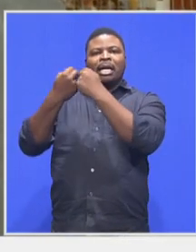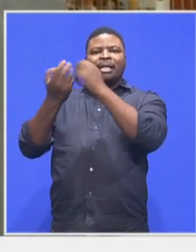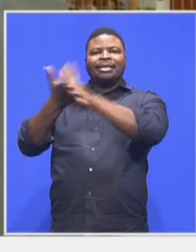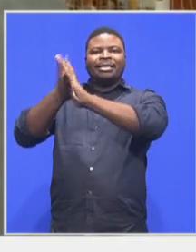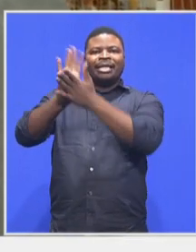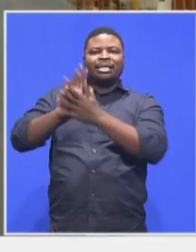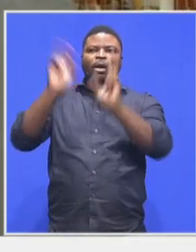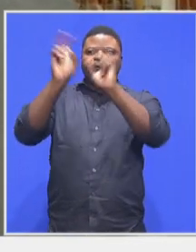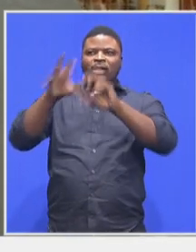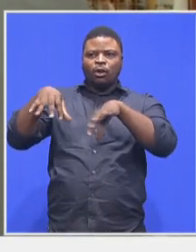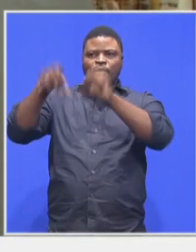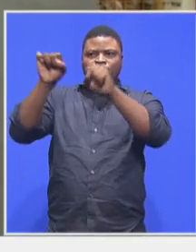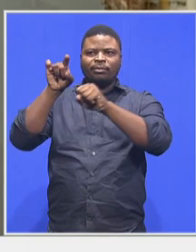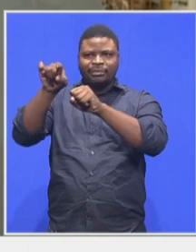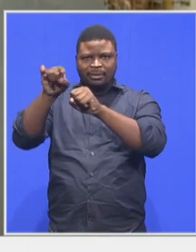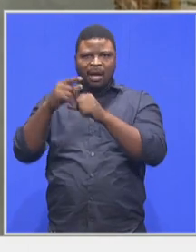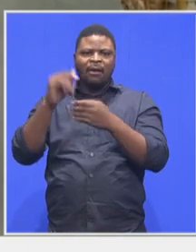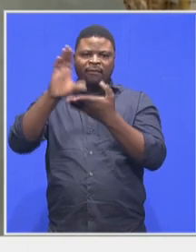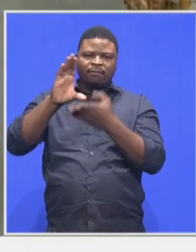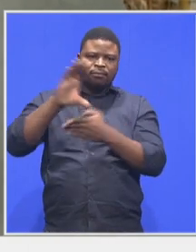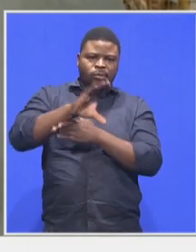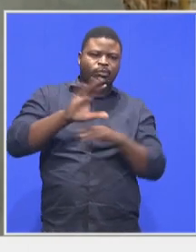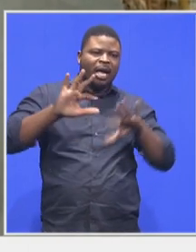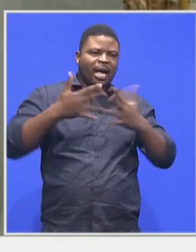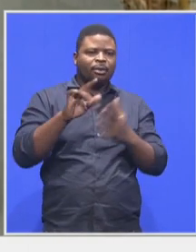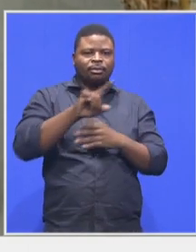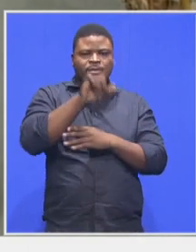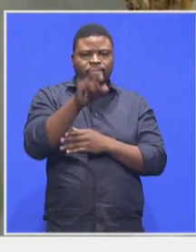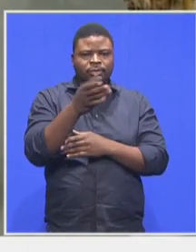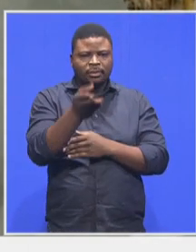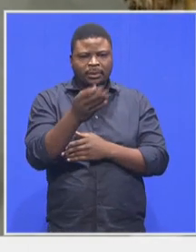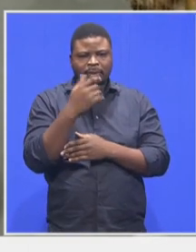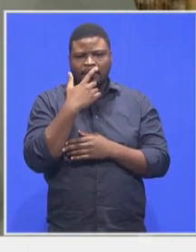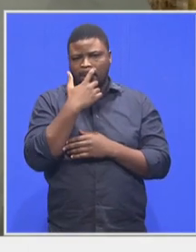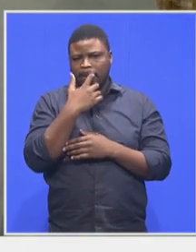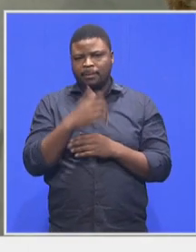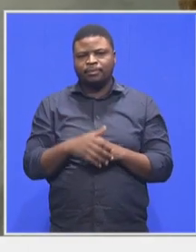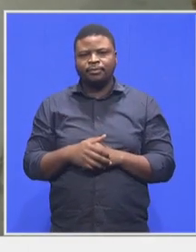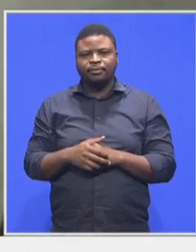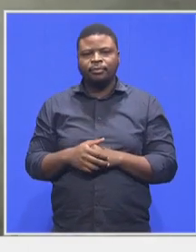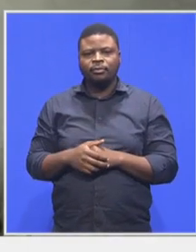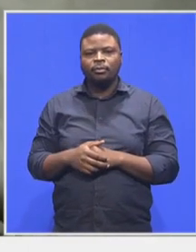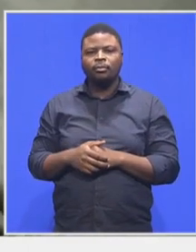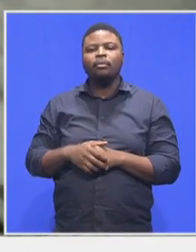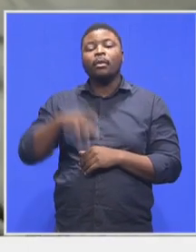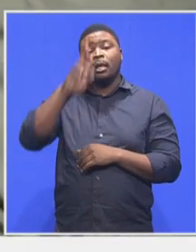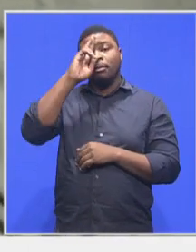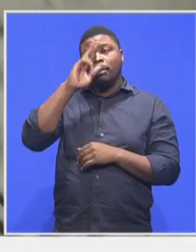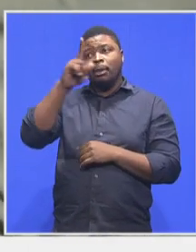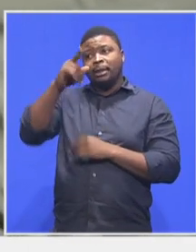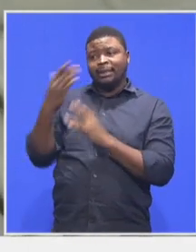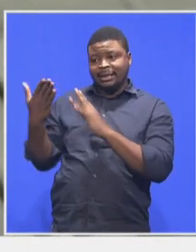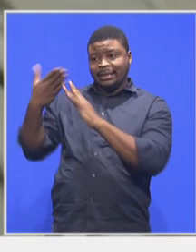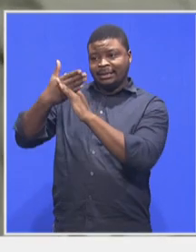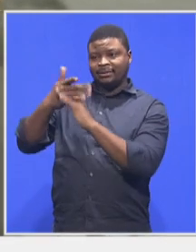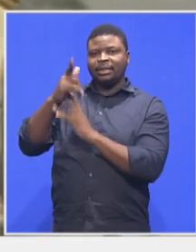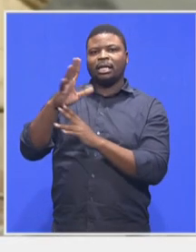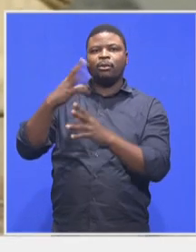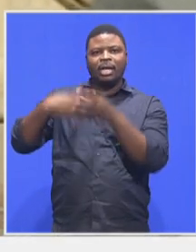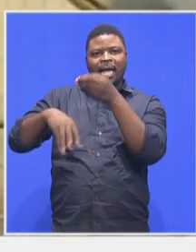Yeah. Well, state of disaster is about interventions which are going to be in the budget, right?